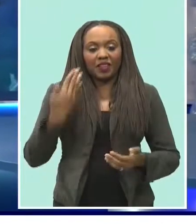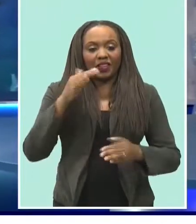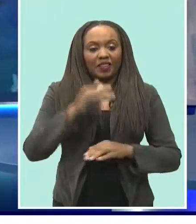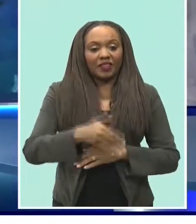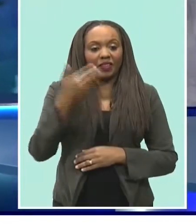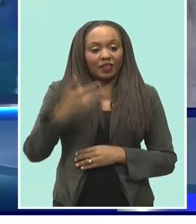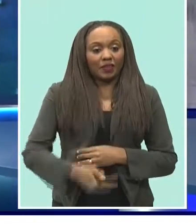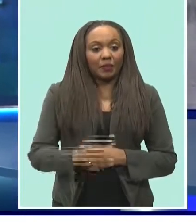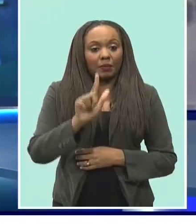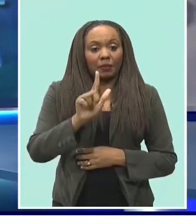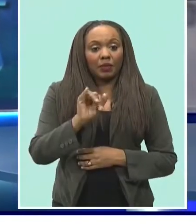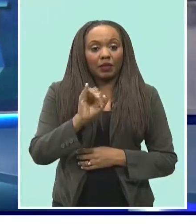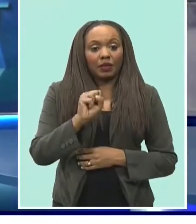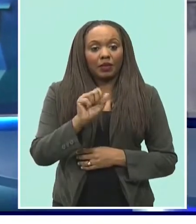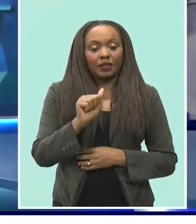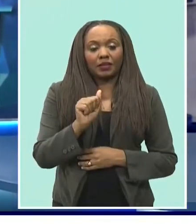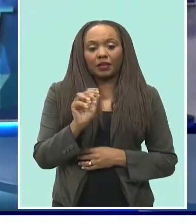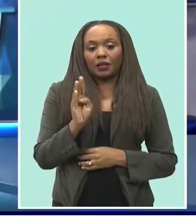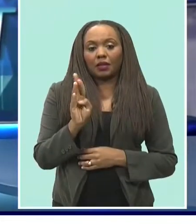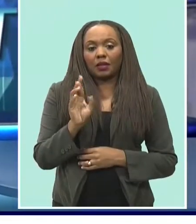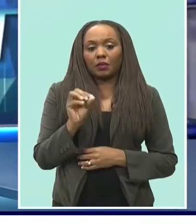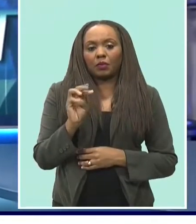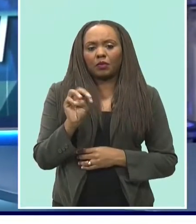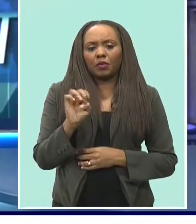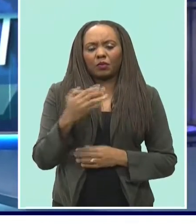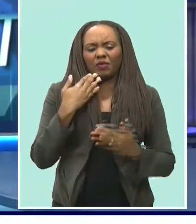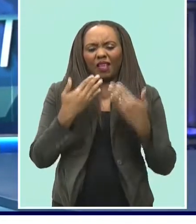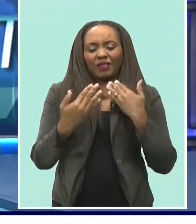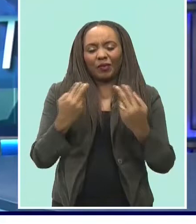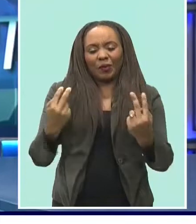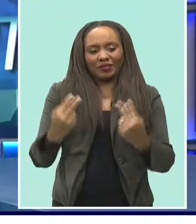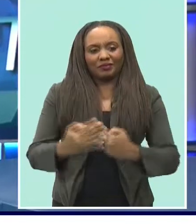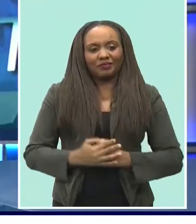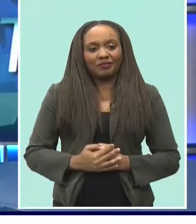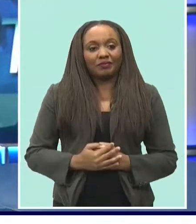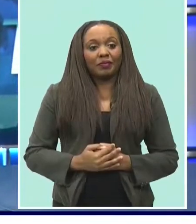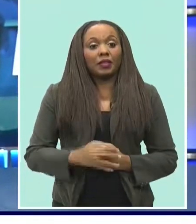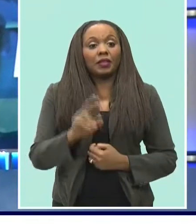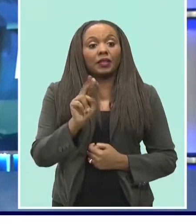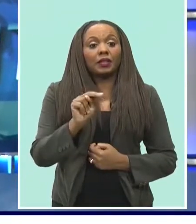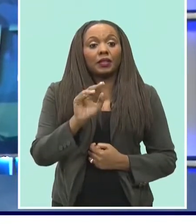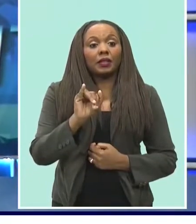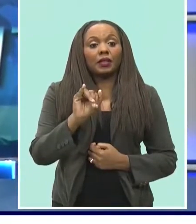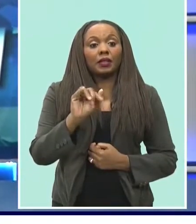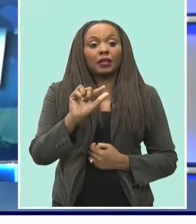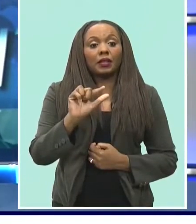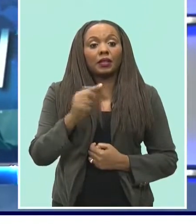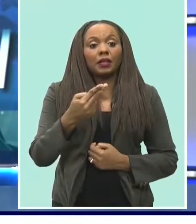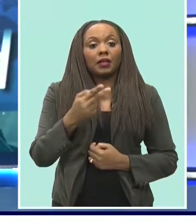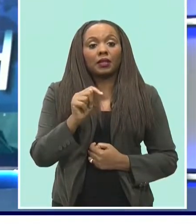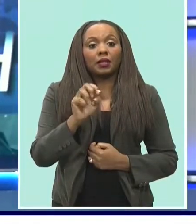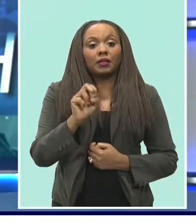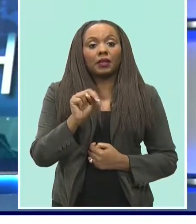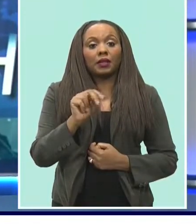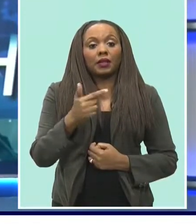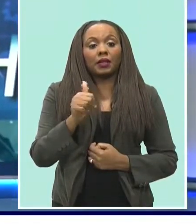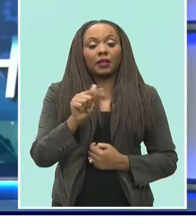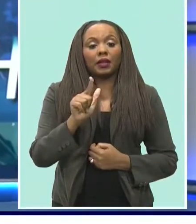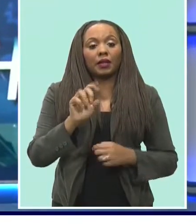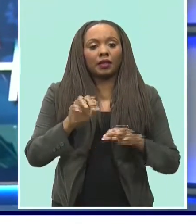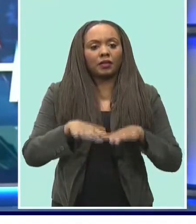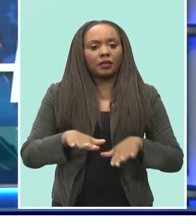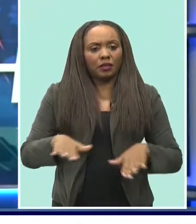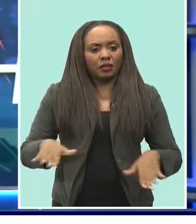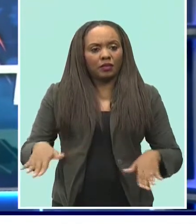Very good evening to you. I'm Lisa Broom. Thanks for joining us. In our top story tonight, the facilities at the Nightingale Children's Village will be